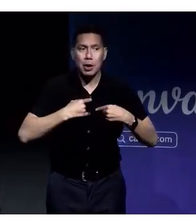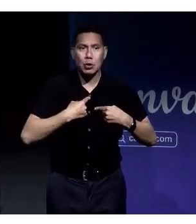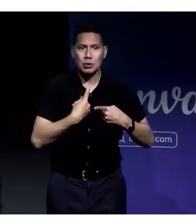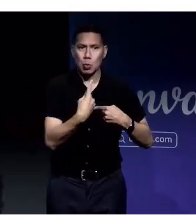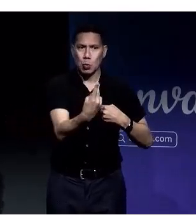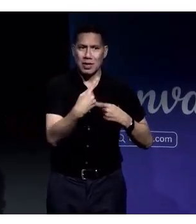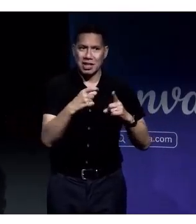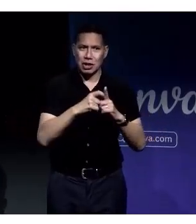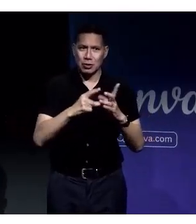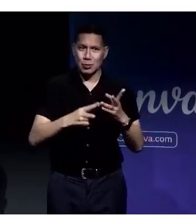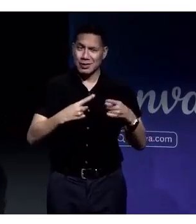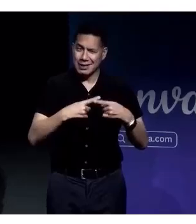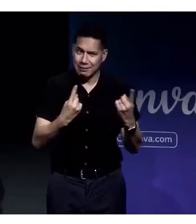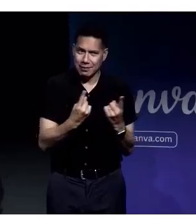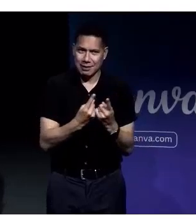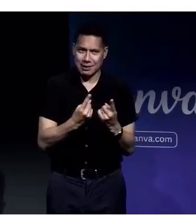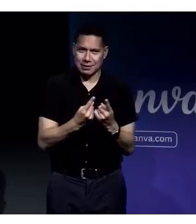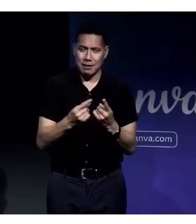the app.